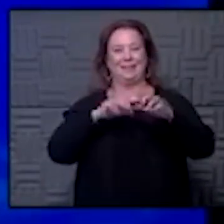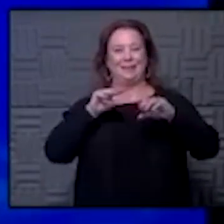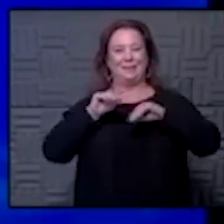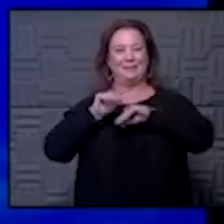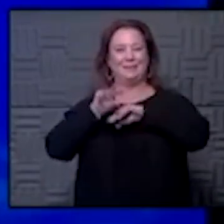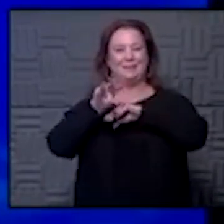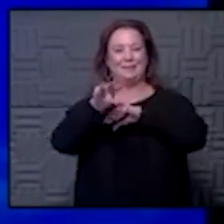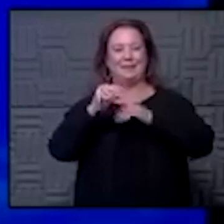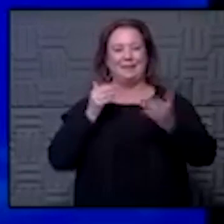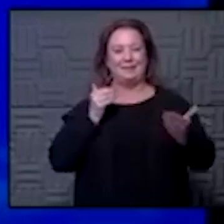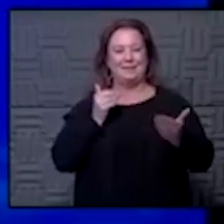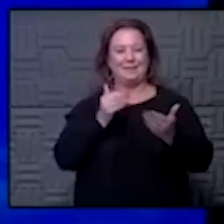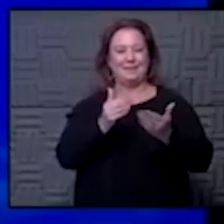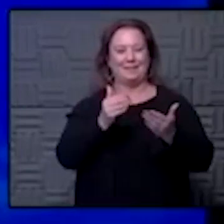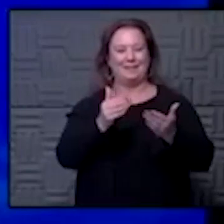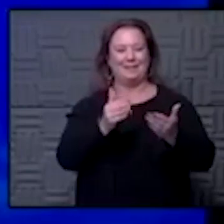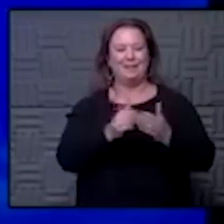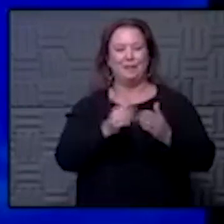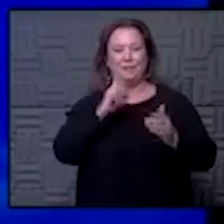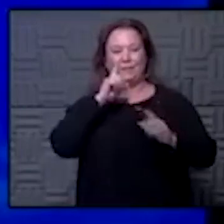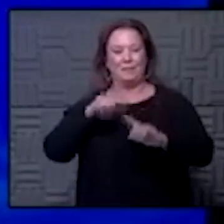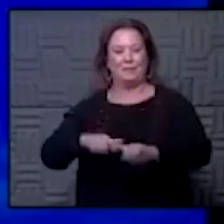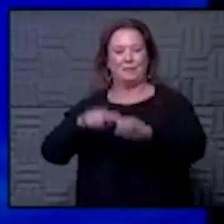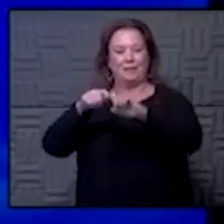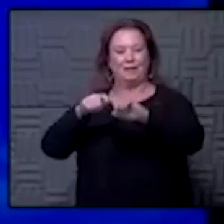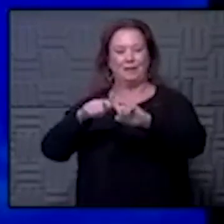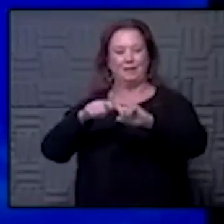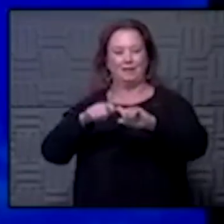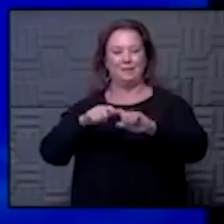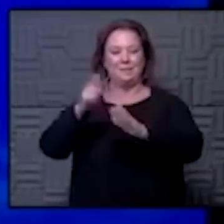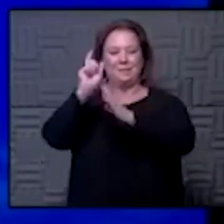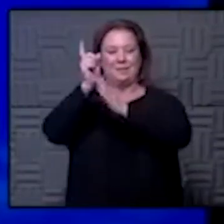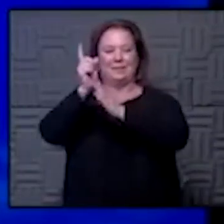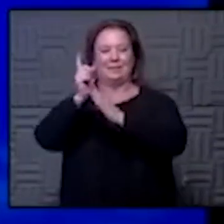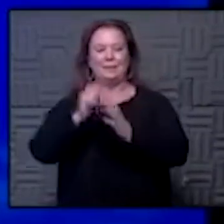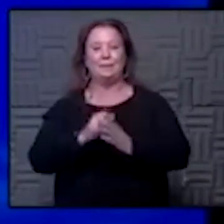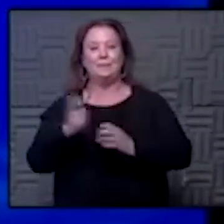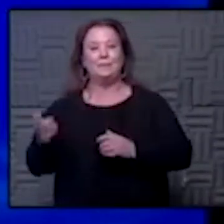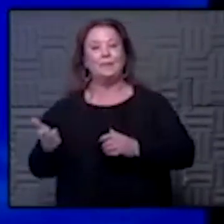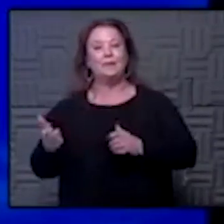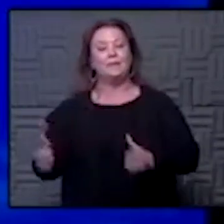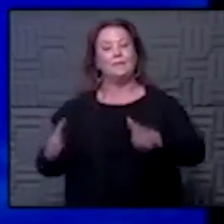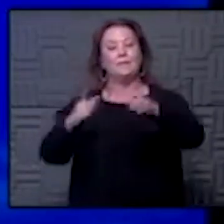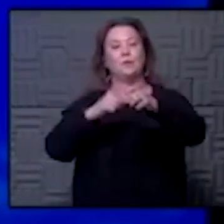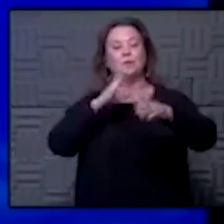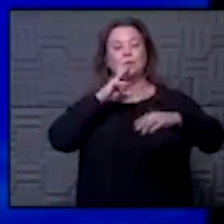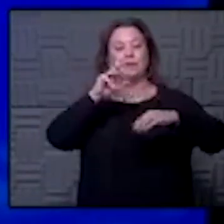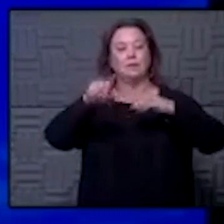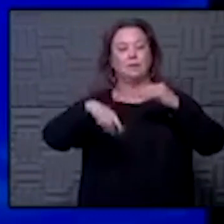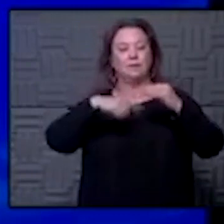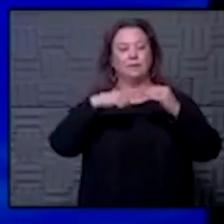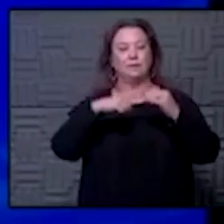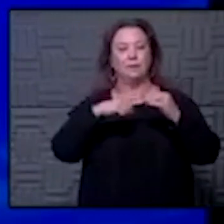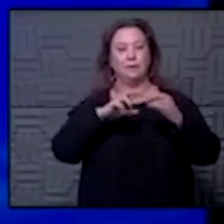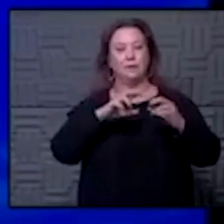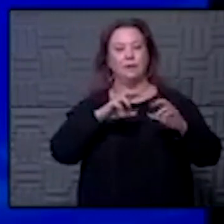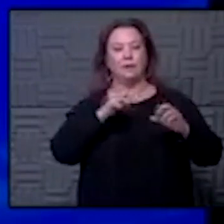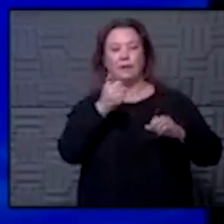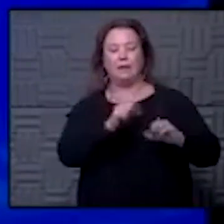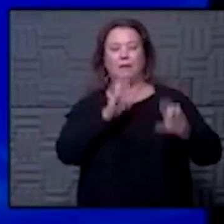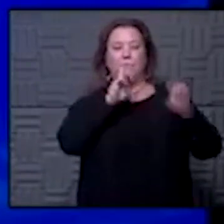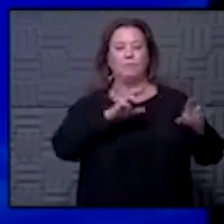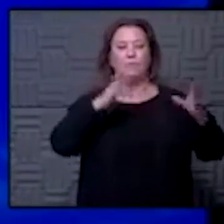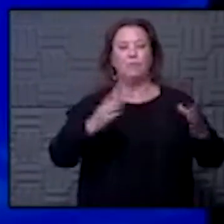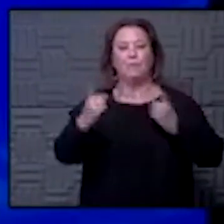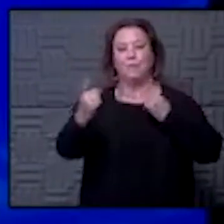we're getting a nice close-up. We'll get back to that in just a second, Barbara. Let's first turn to, let's turn and see if there are reporter questions on the